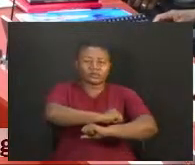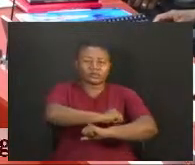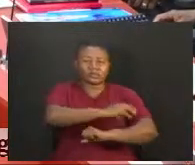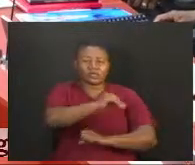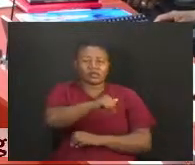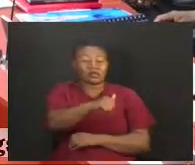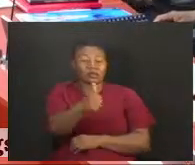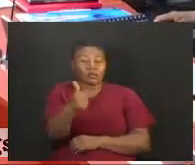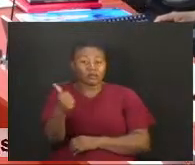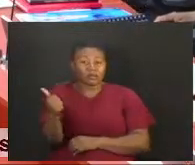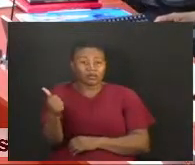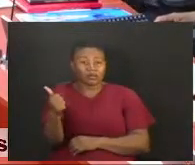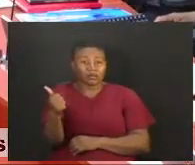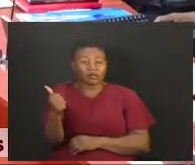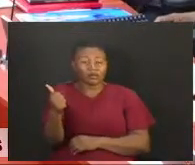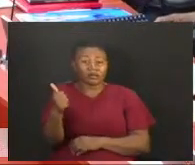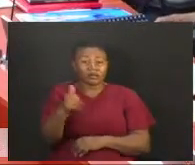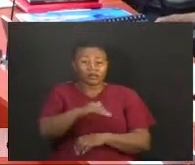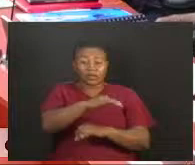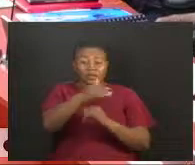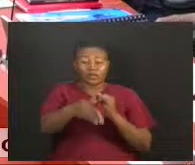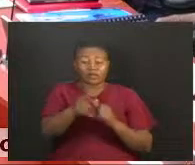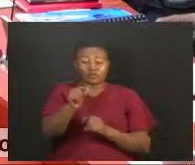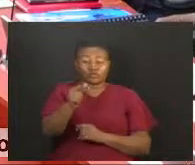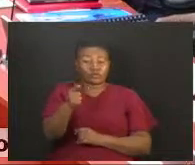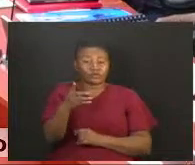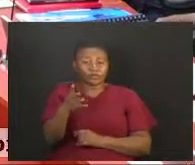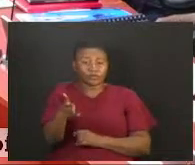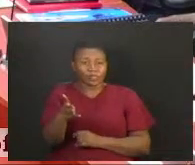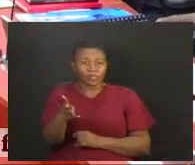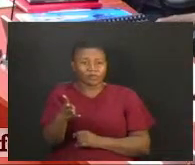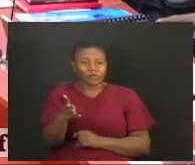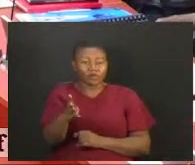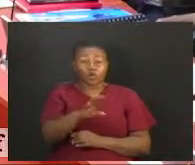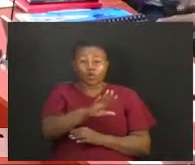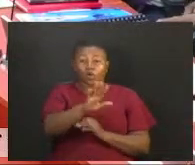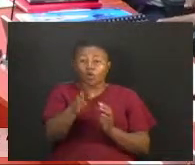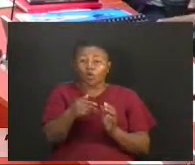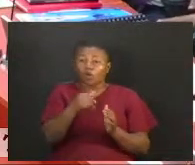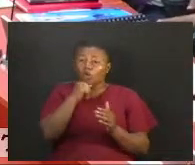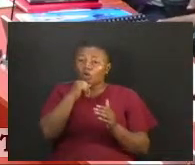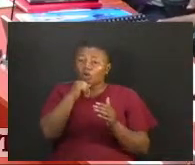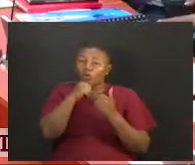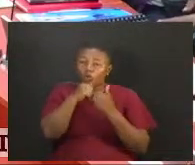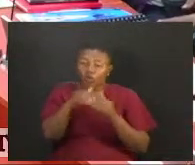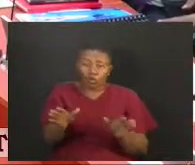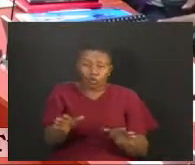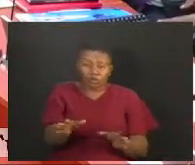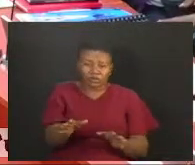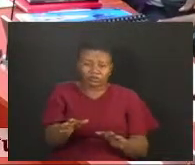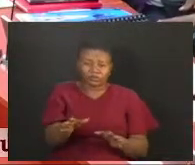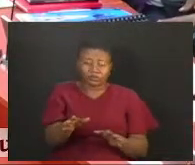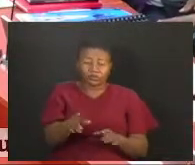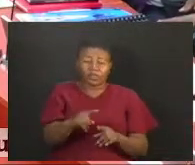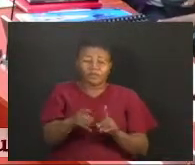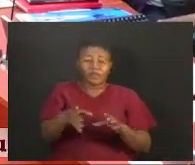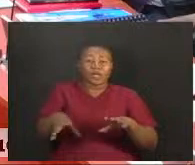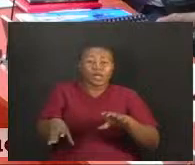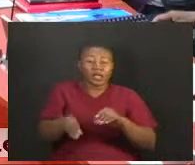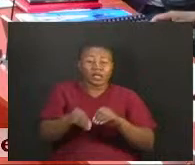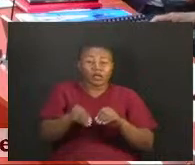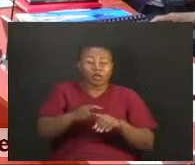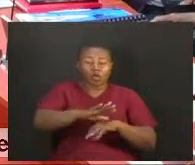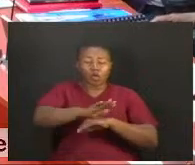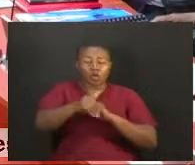others, as at end 2024, are likely missed. Right, Honorable Speaker. In addition, all